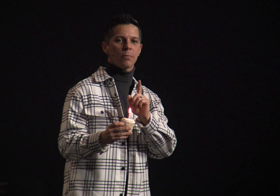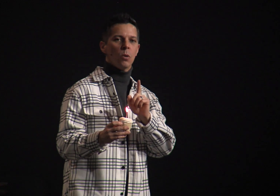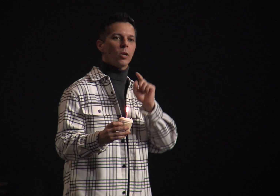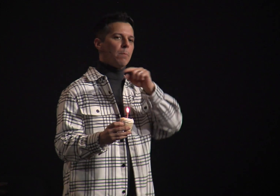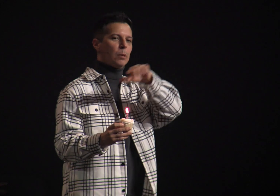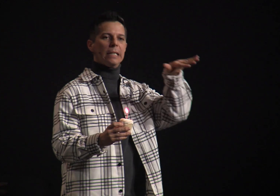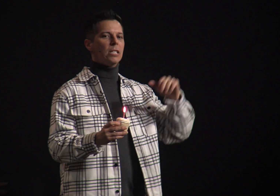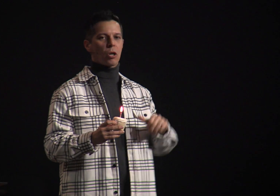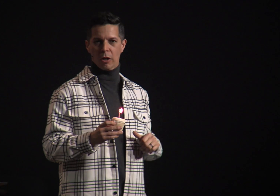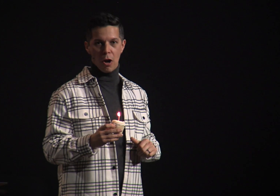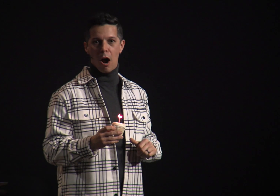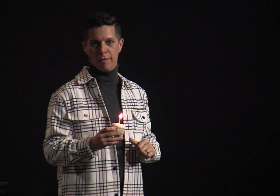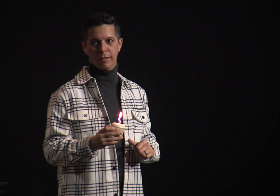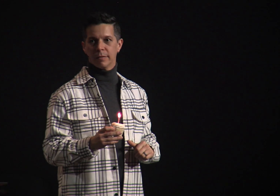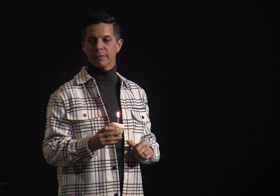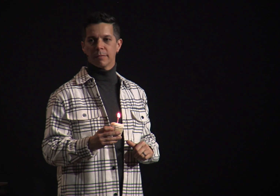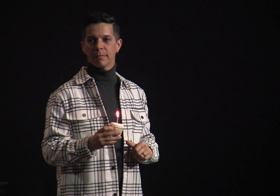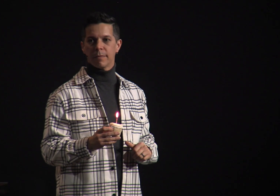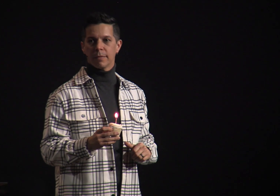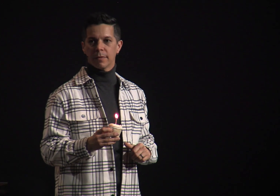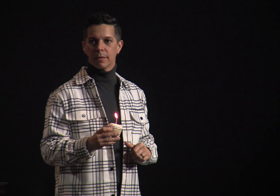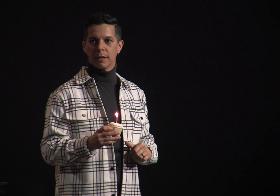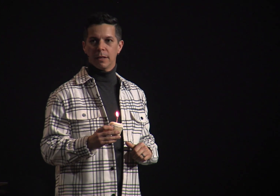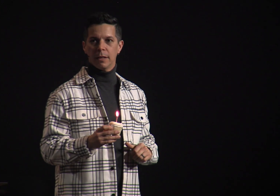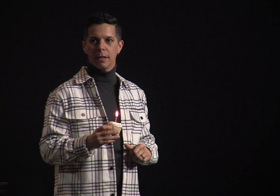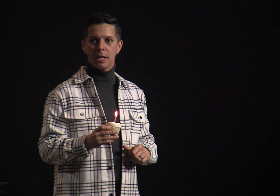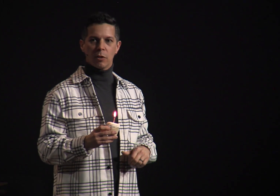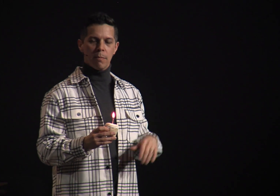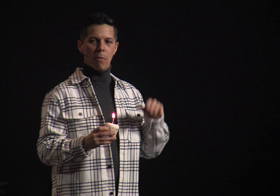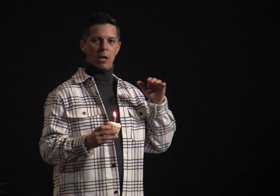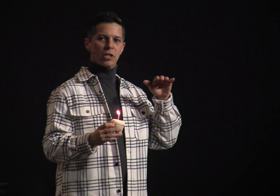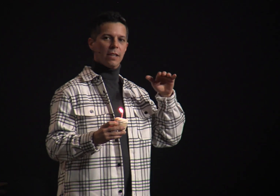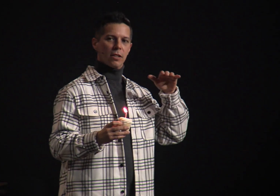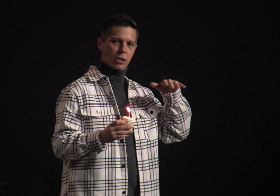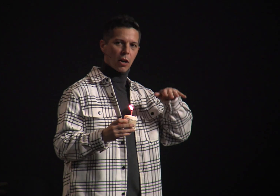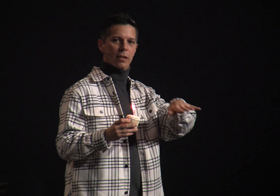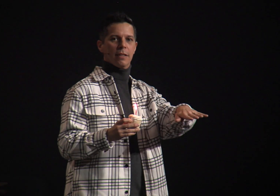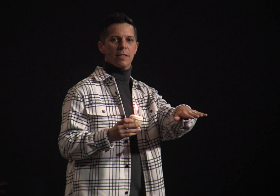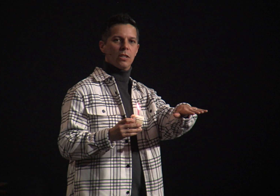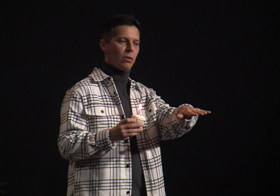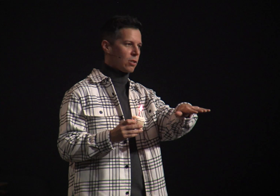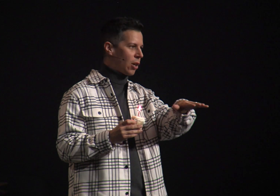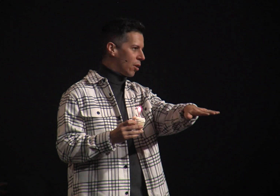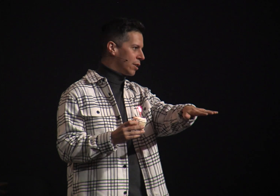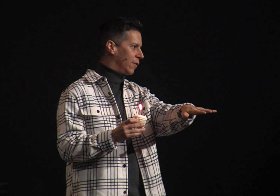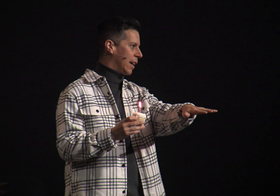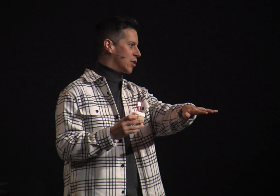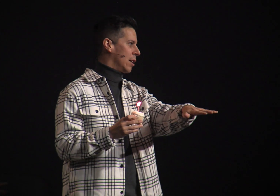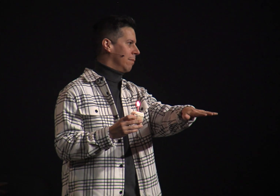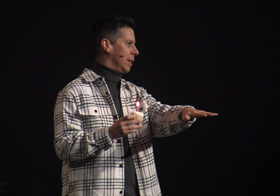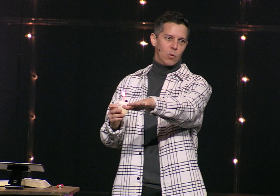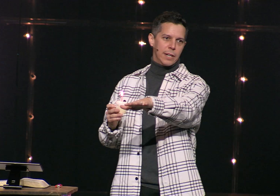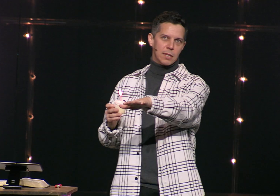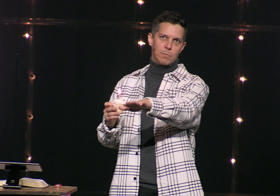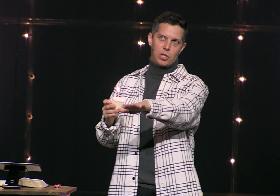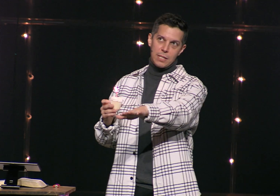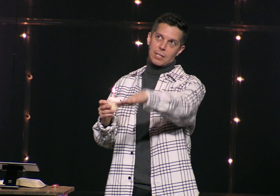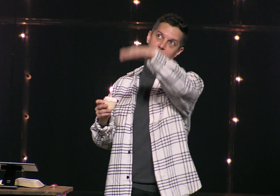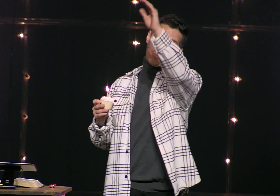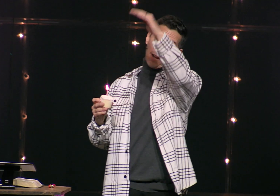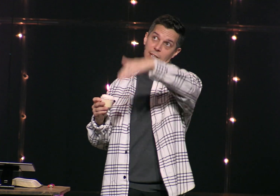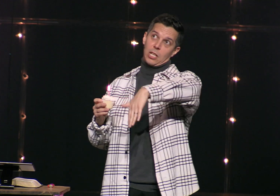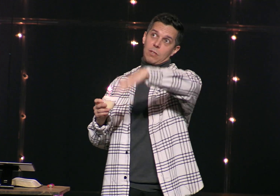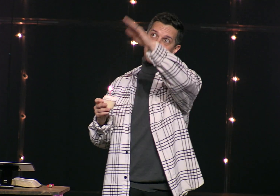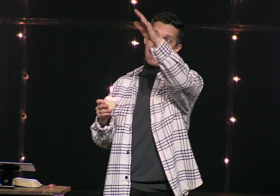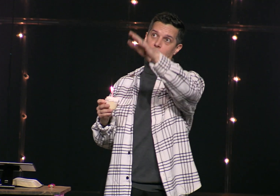light? We'll completely turn it off. And so they march in the darkness into this Garden of Gethsemane where Jesus